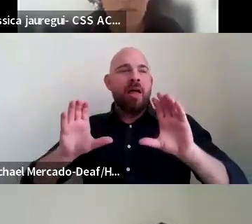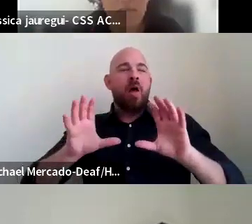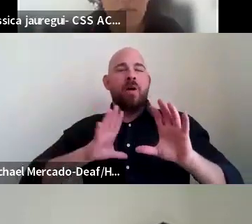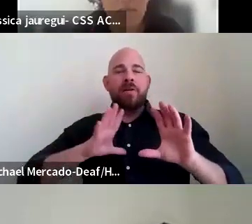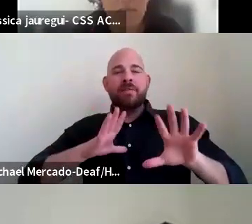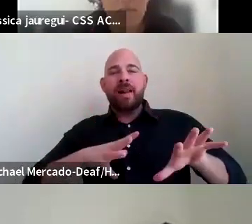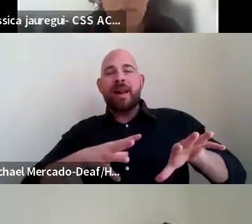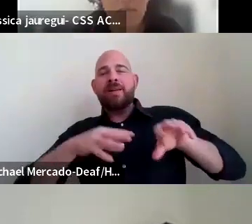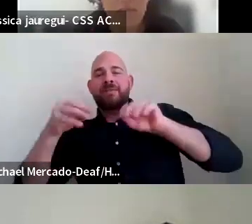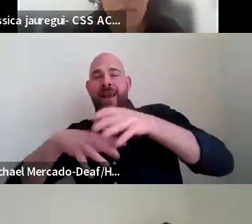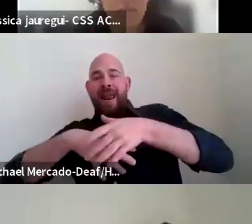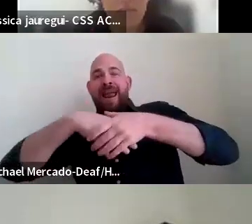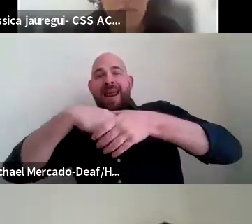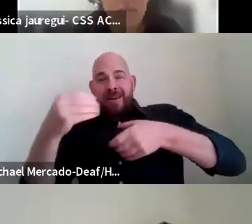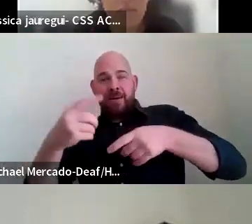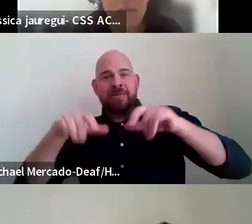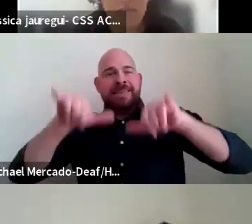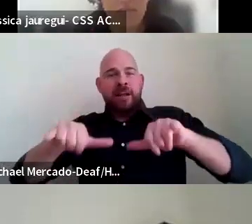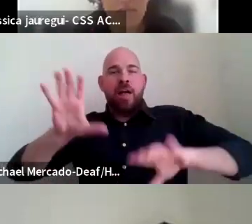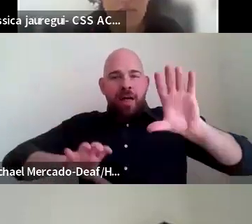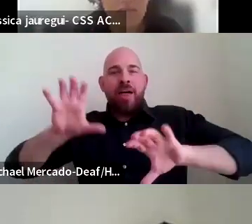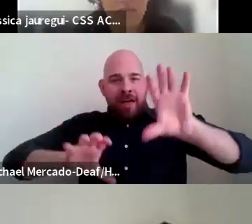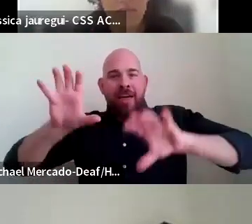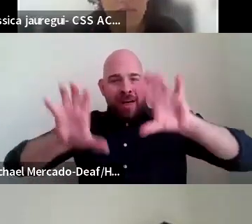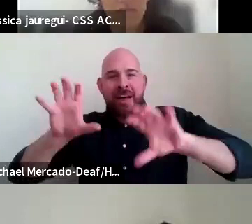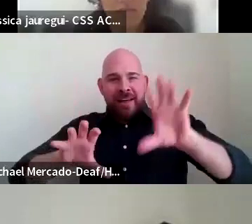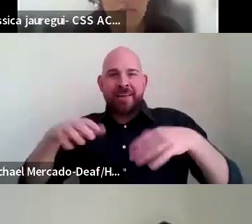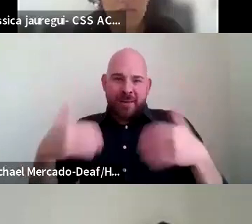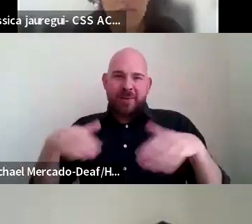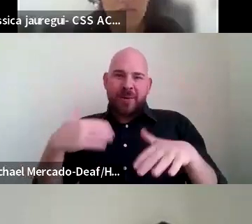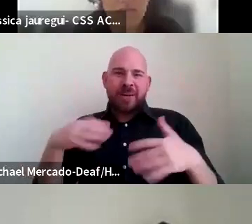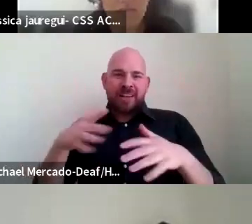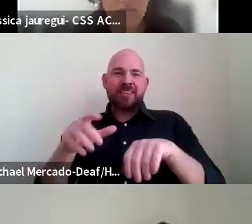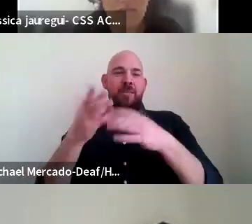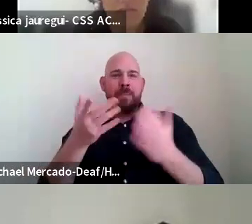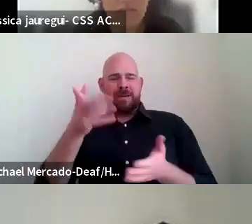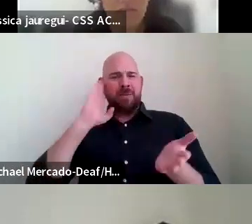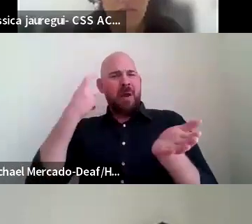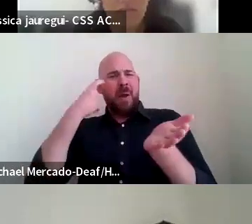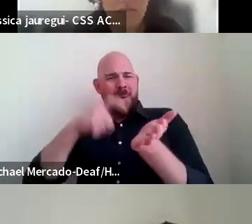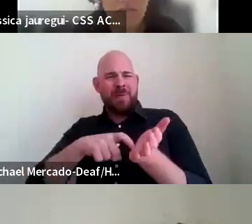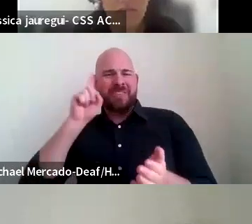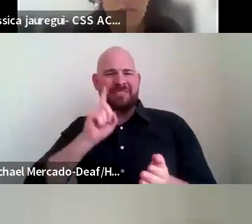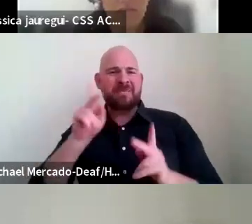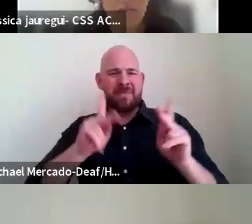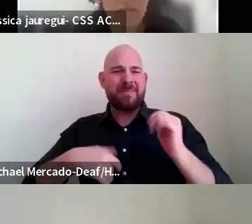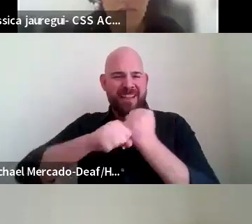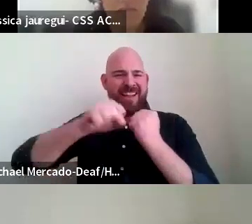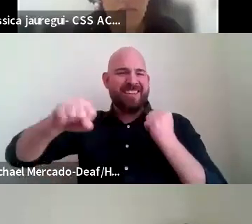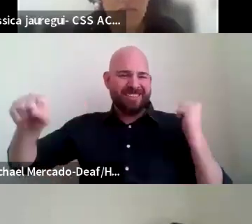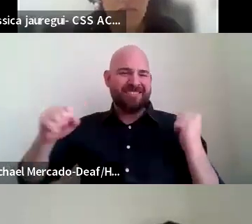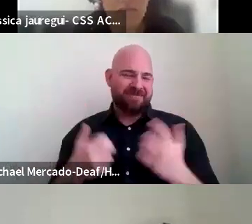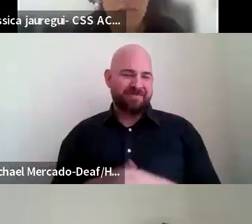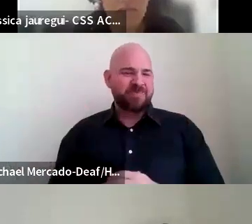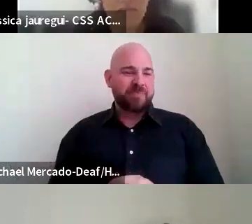and have to ask to be leaved upon closing time. Usually what happens is we're scooted out upon closing, and then we're standing